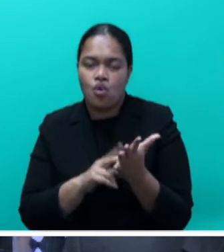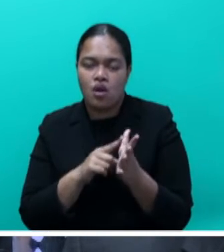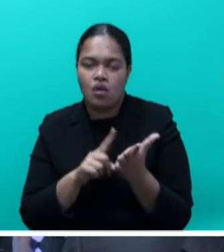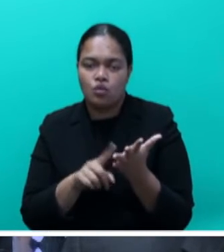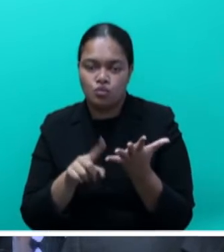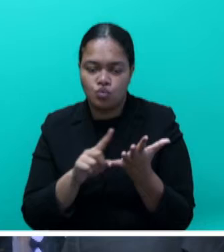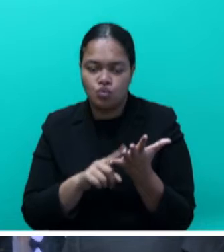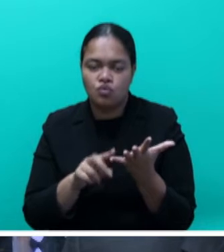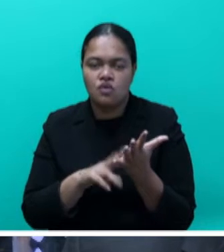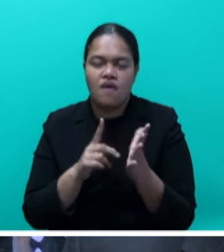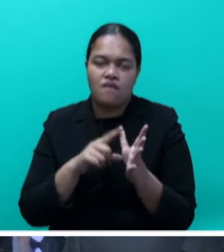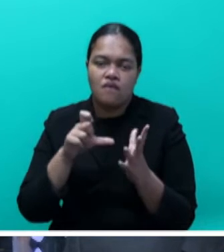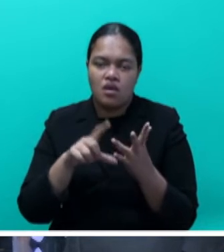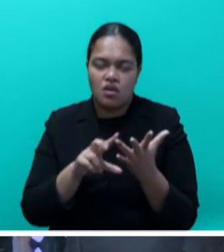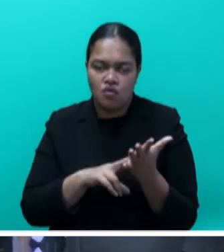Honourable Speaker, just